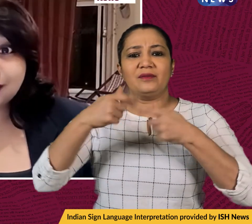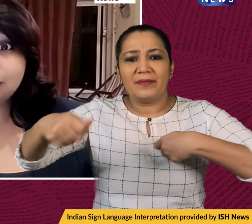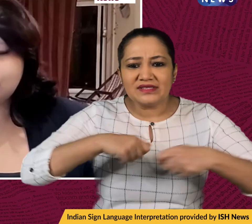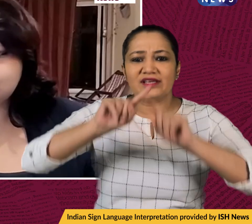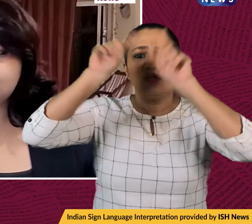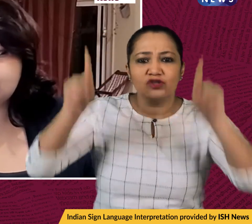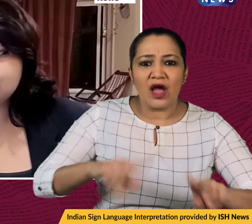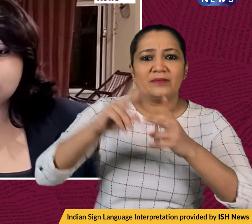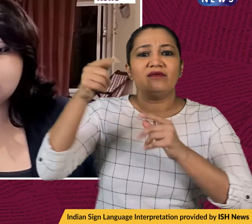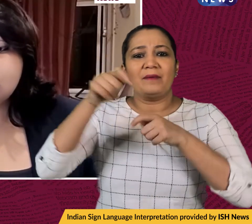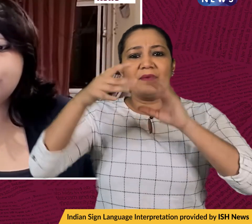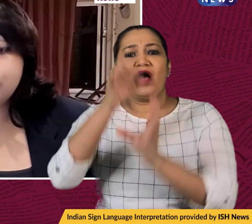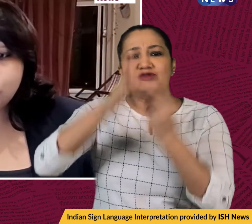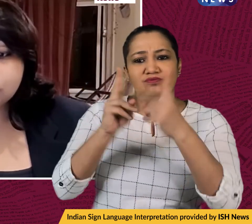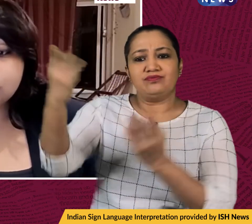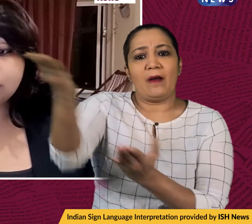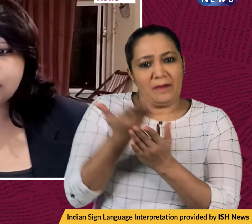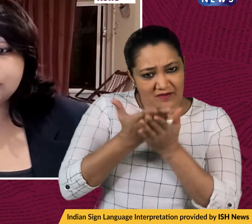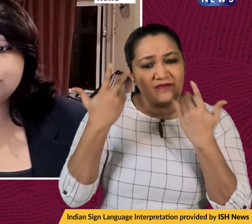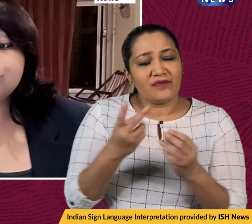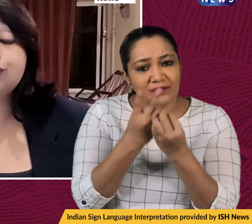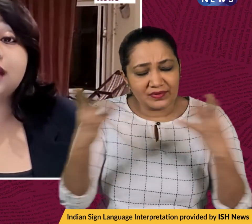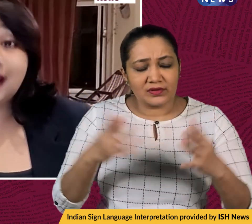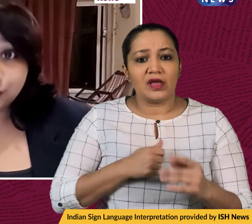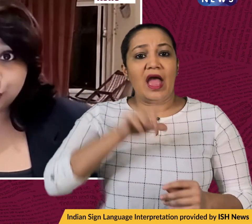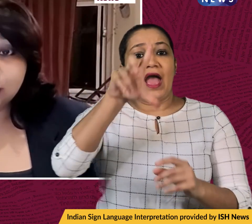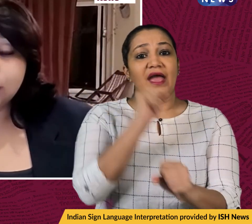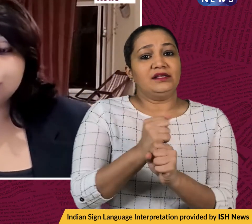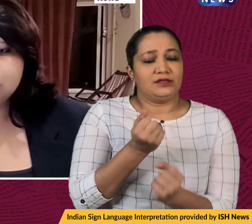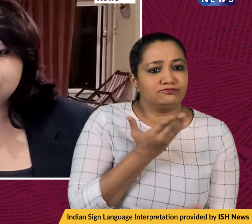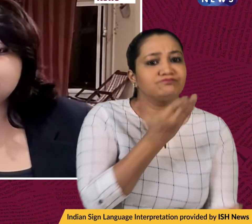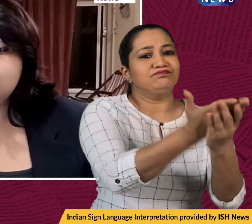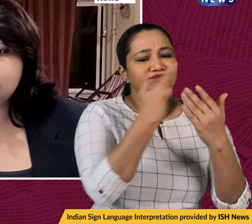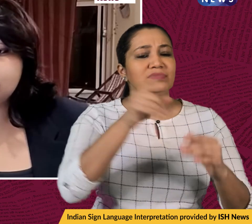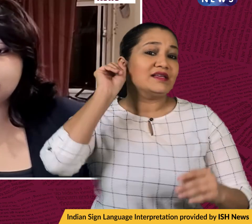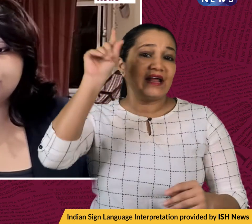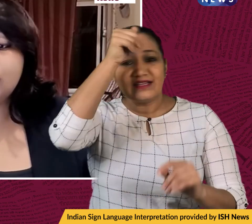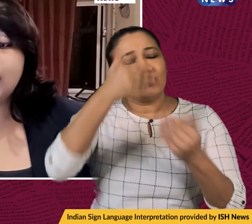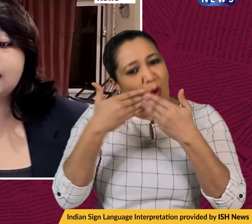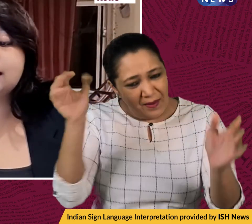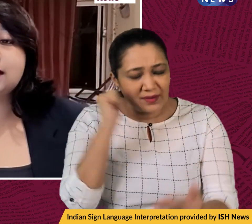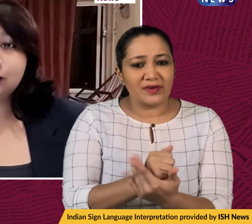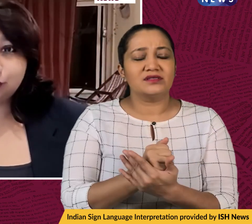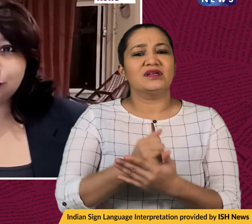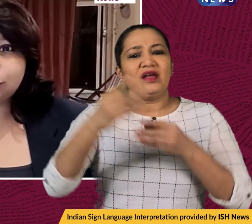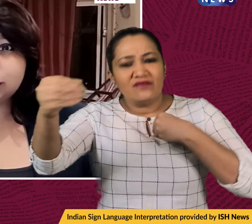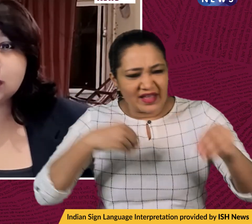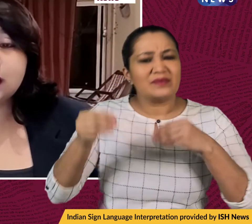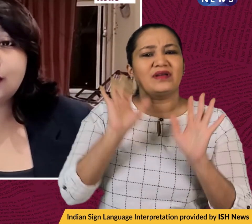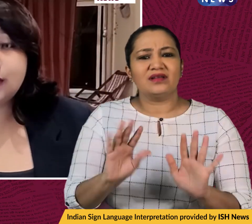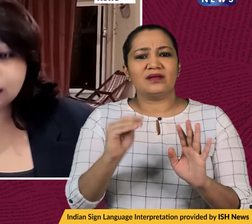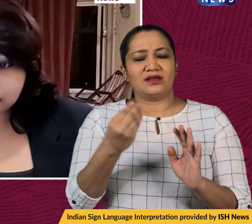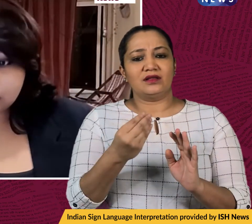from Traders Association, a proposal was sent to the LG to lift the weekend curfew and ease